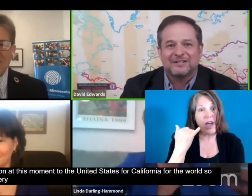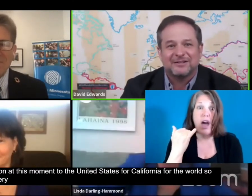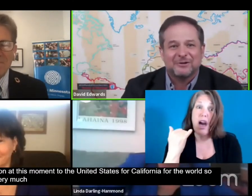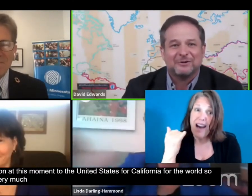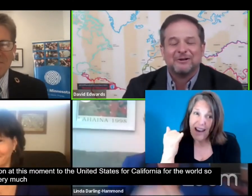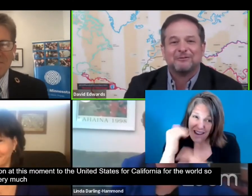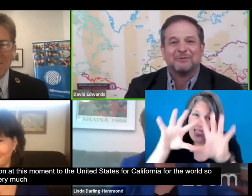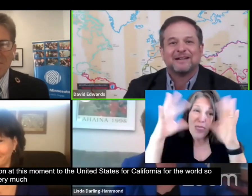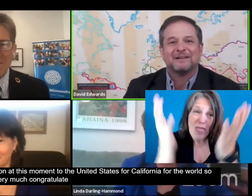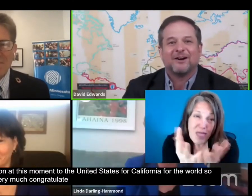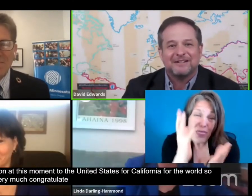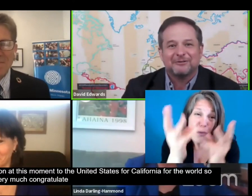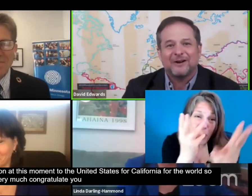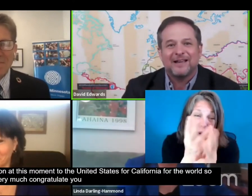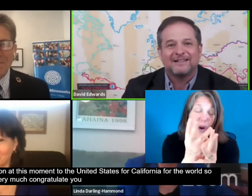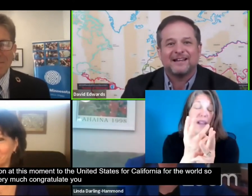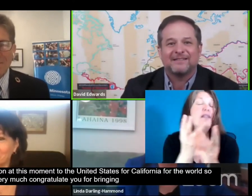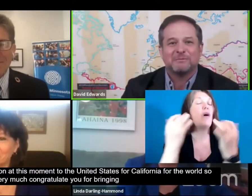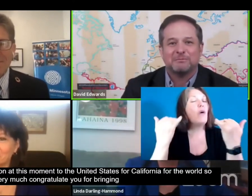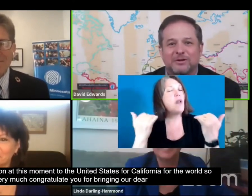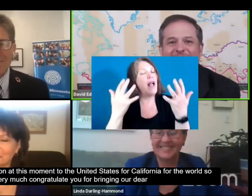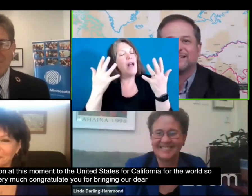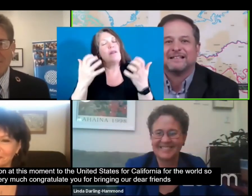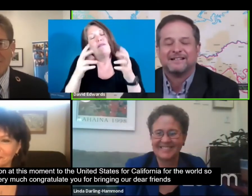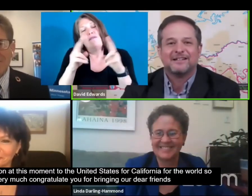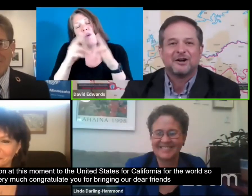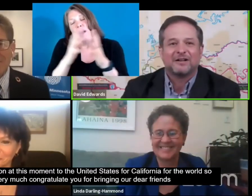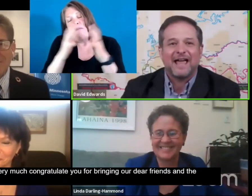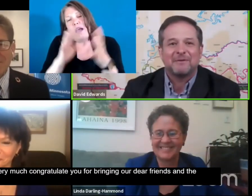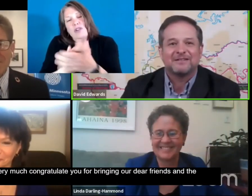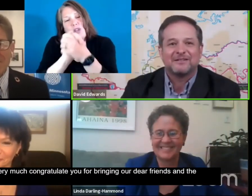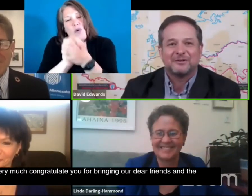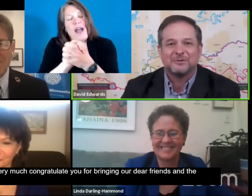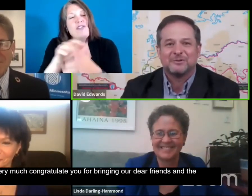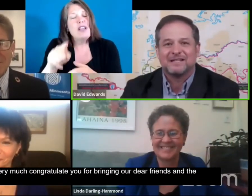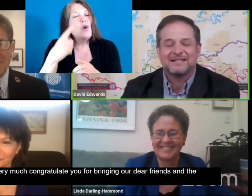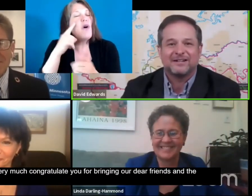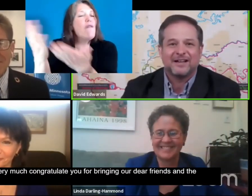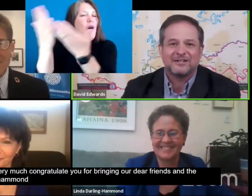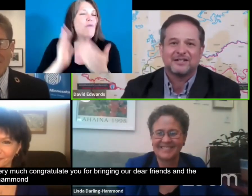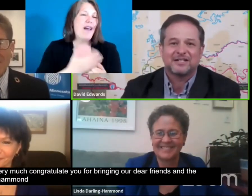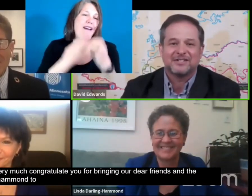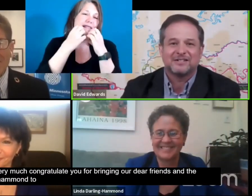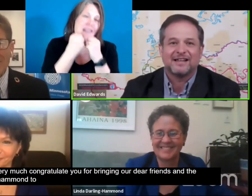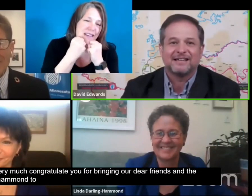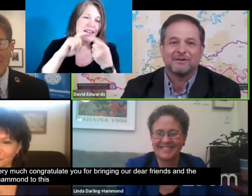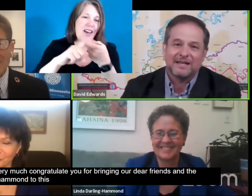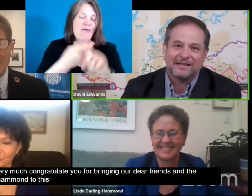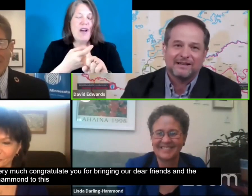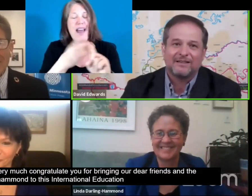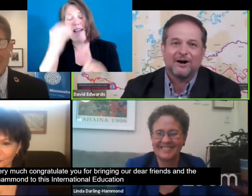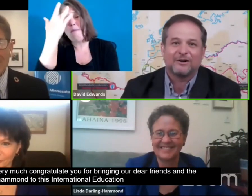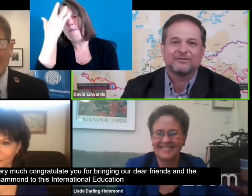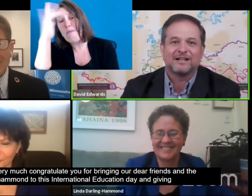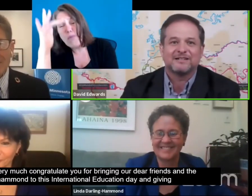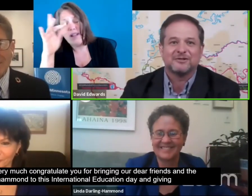congratulate you for bringing our dear friend and the brilliant Linda Darling-Hammond to this International Education Day and giving